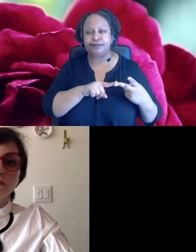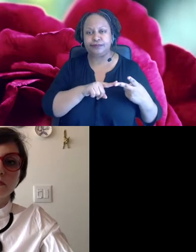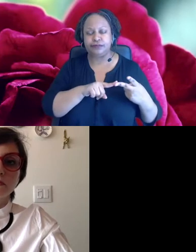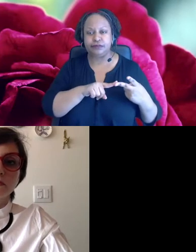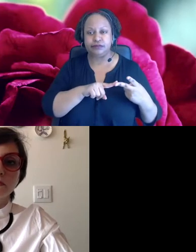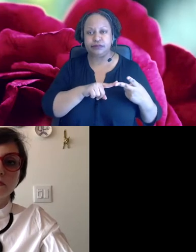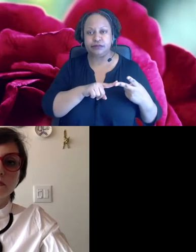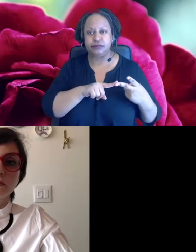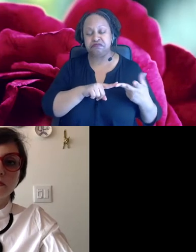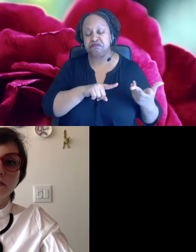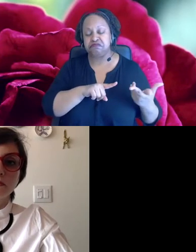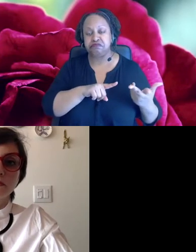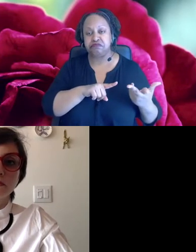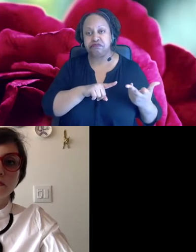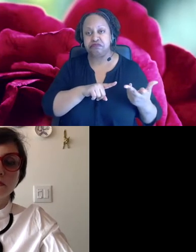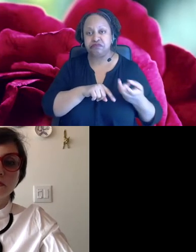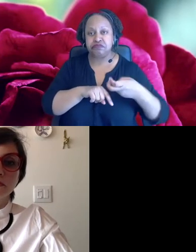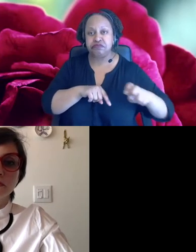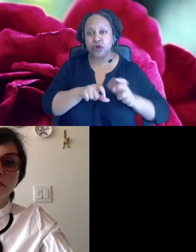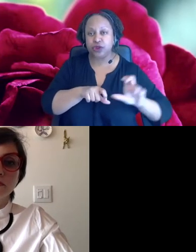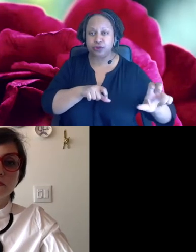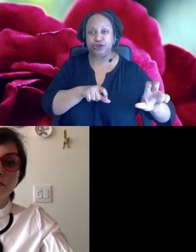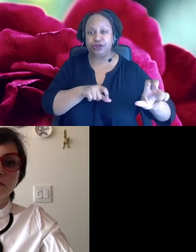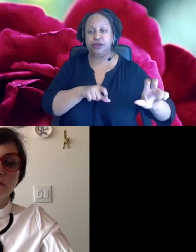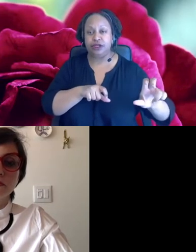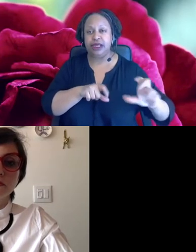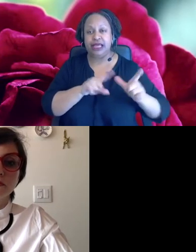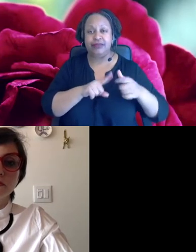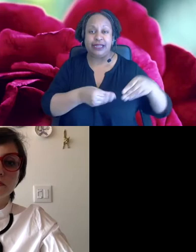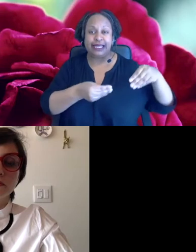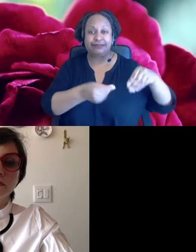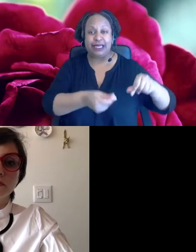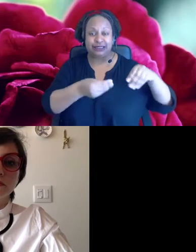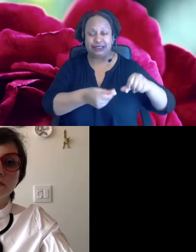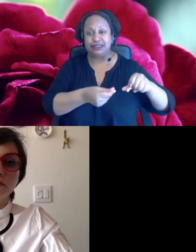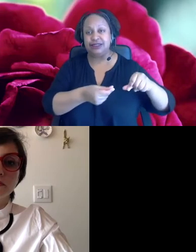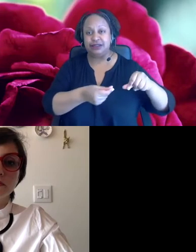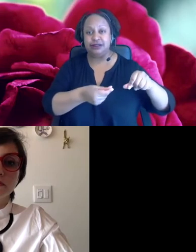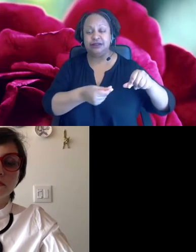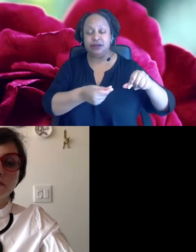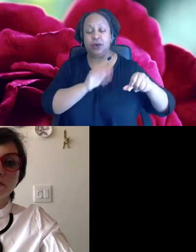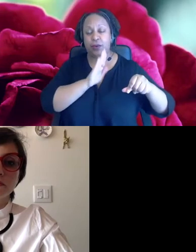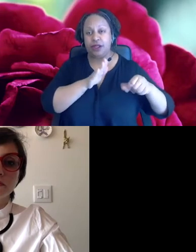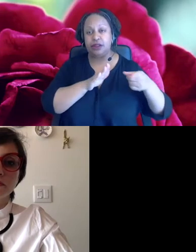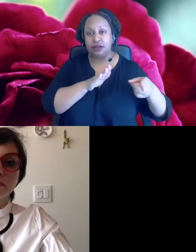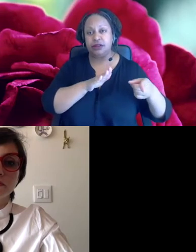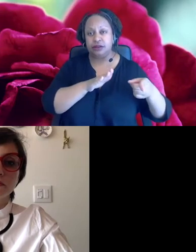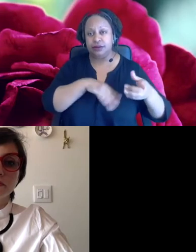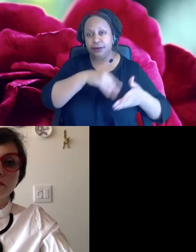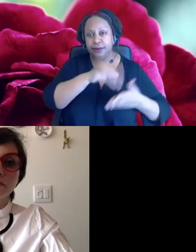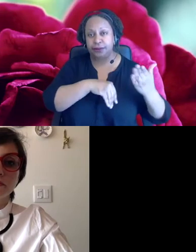a contribution, and then the expenses presumably would be claimed in the